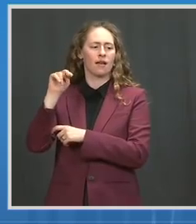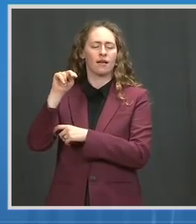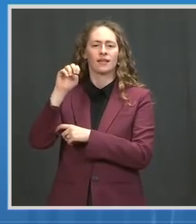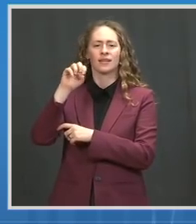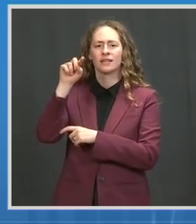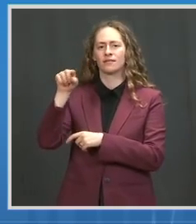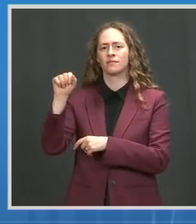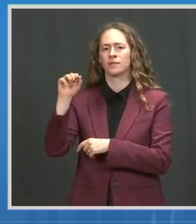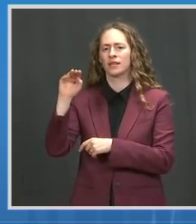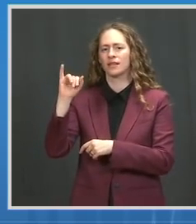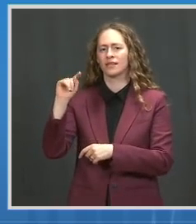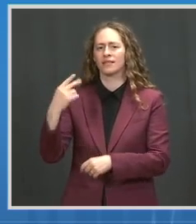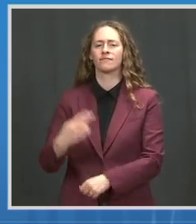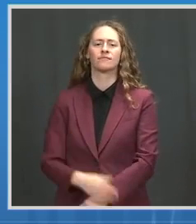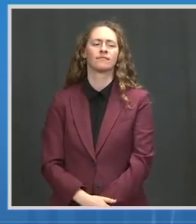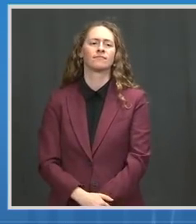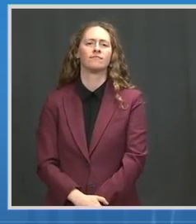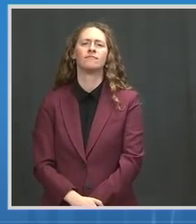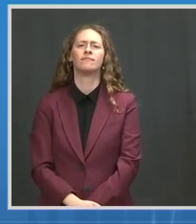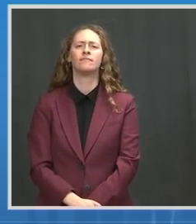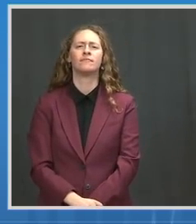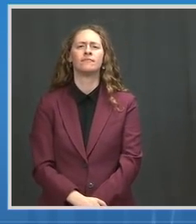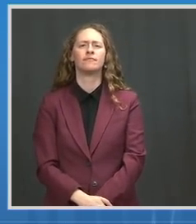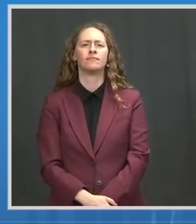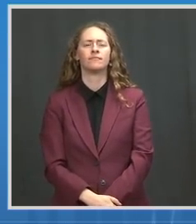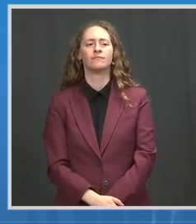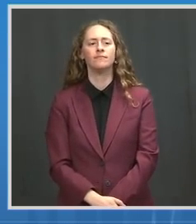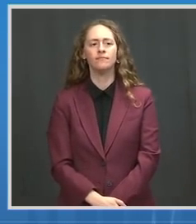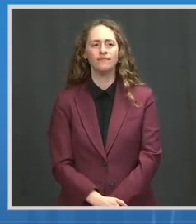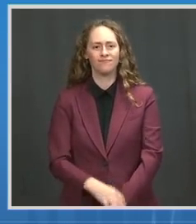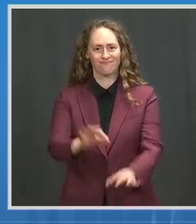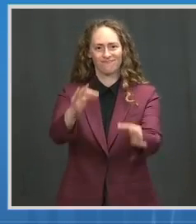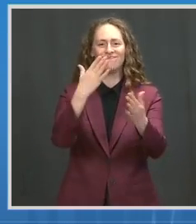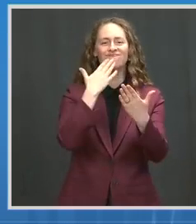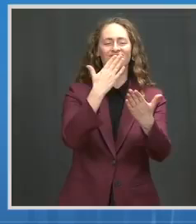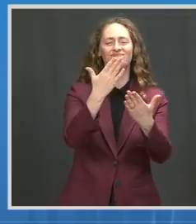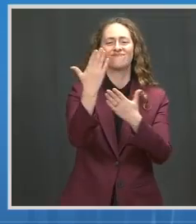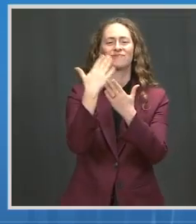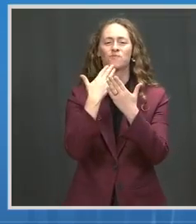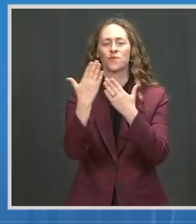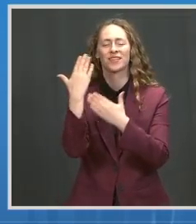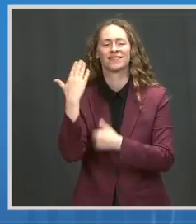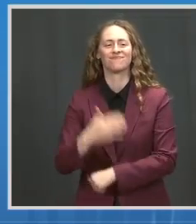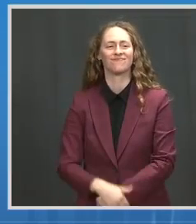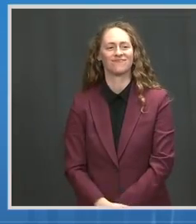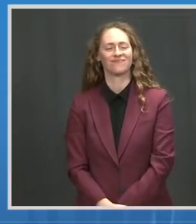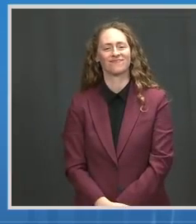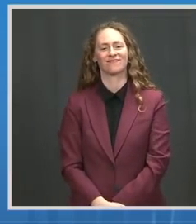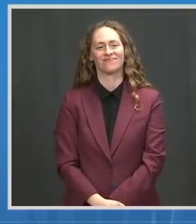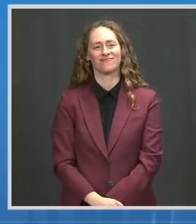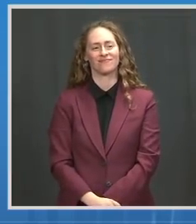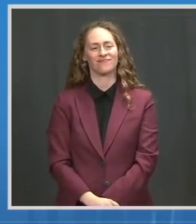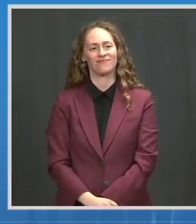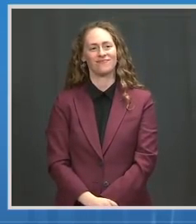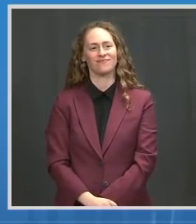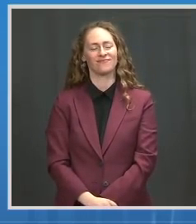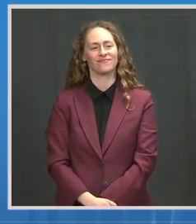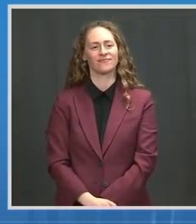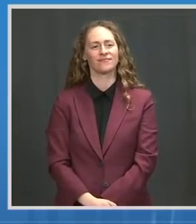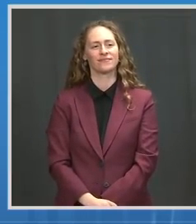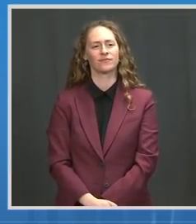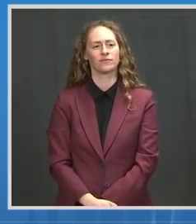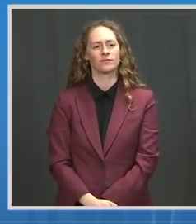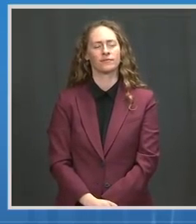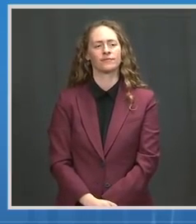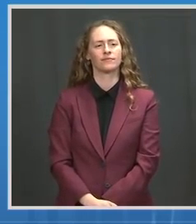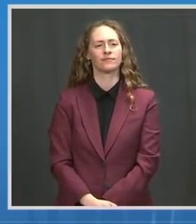much, Dr. Fauci, and good morning to everyone. As we know, for our national vaccination campaign to be